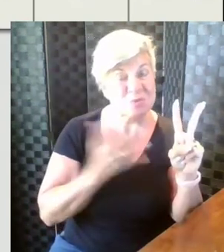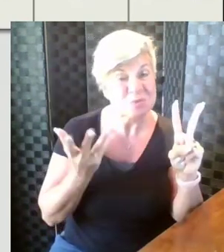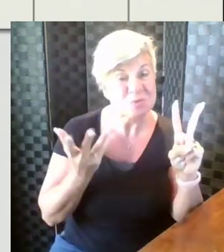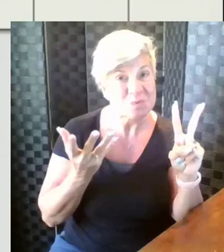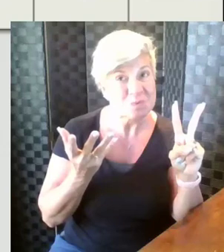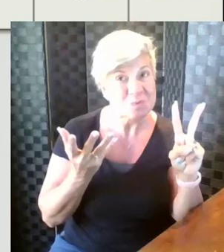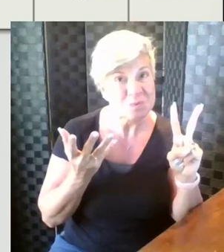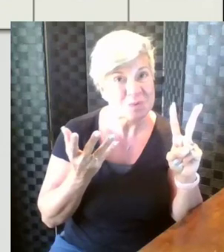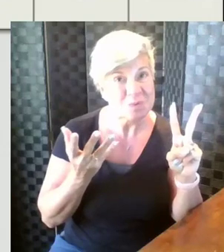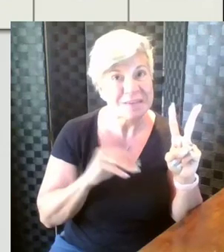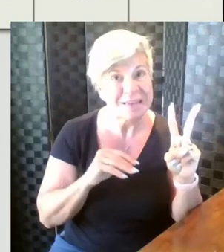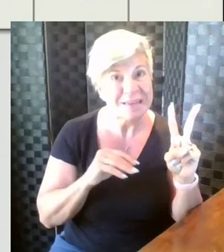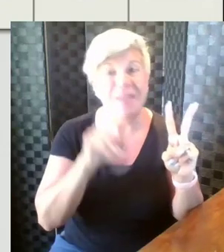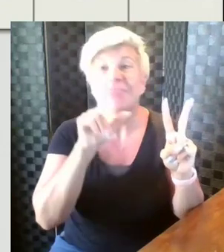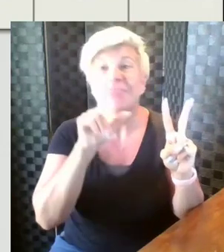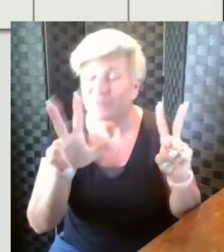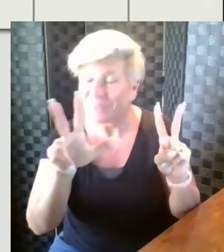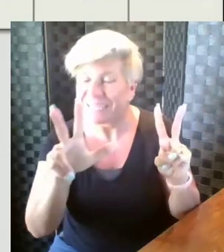2,